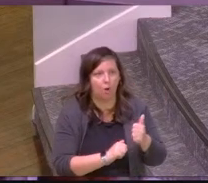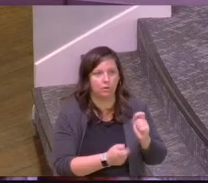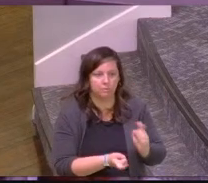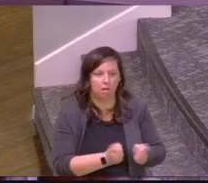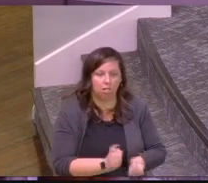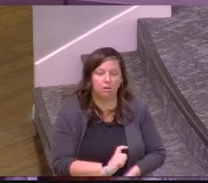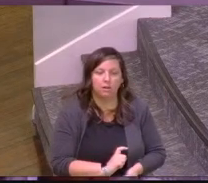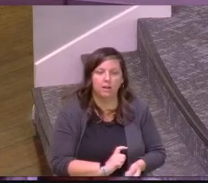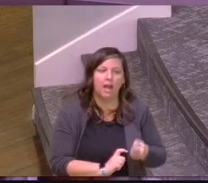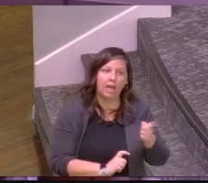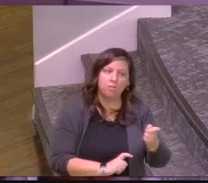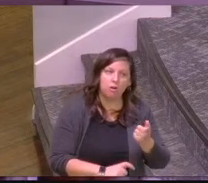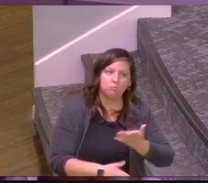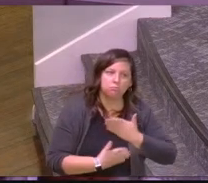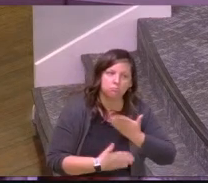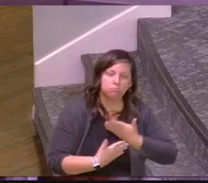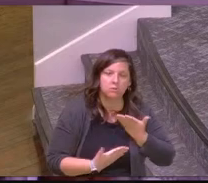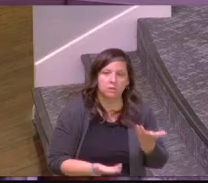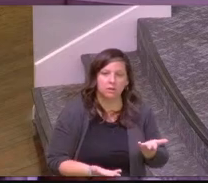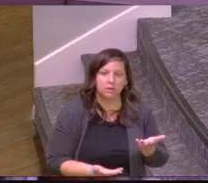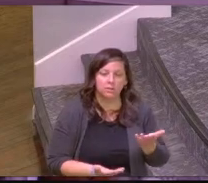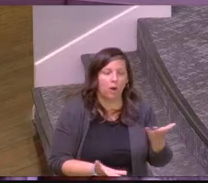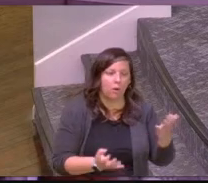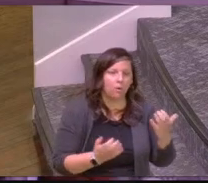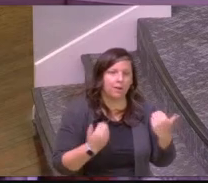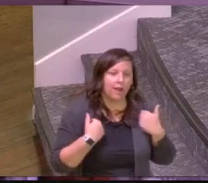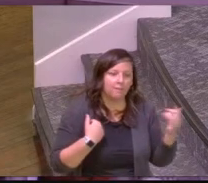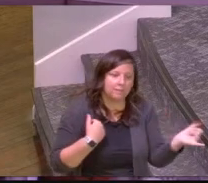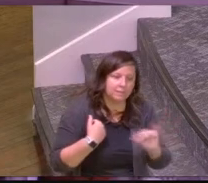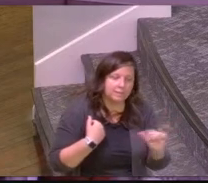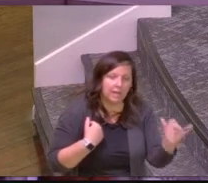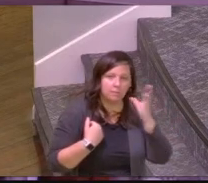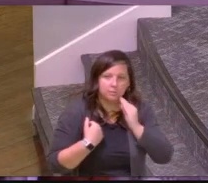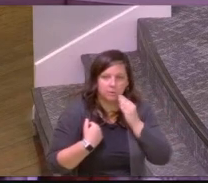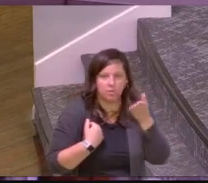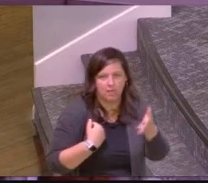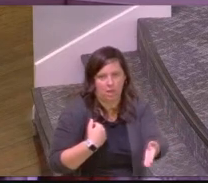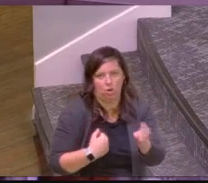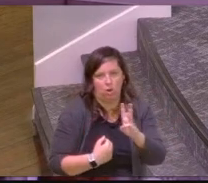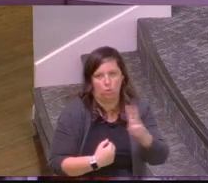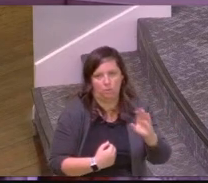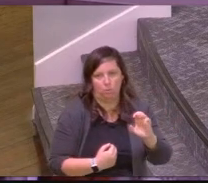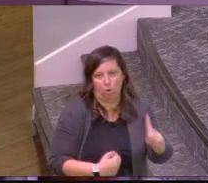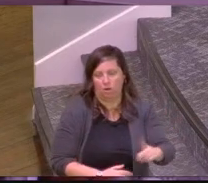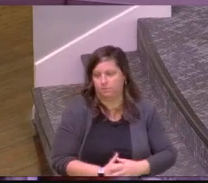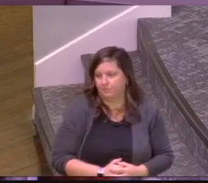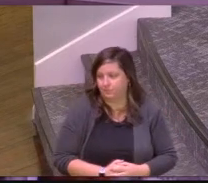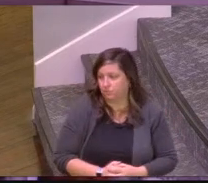I'd like to have that same experience at Westbrook.